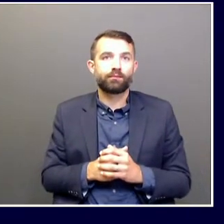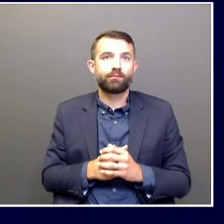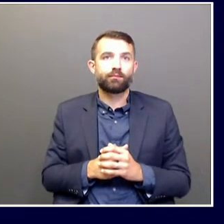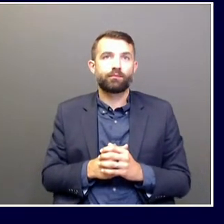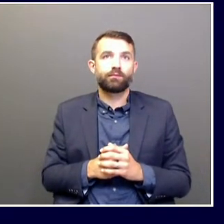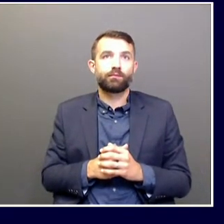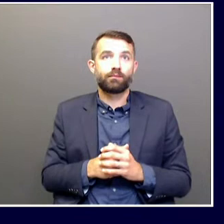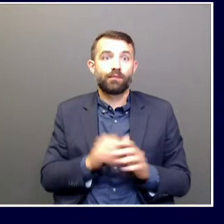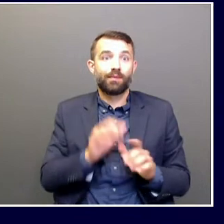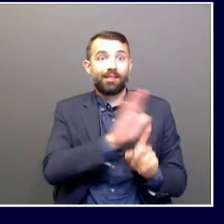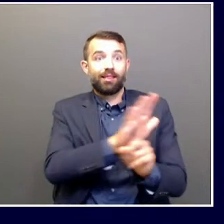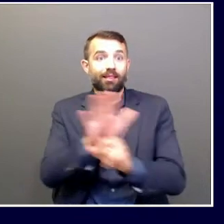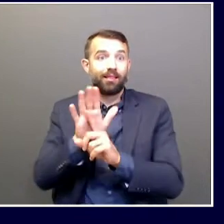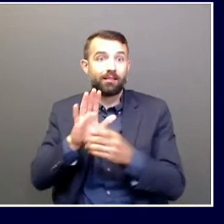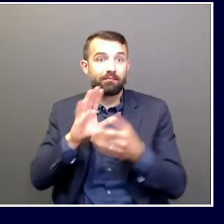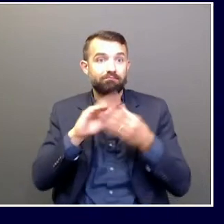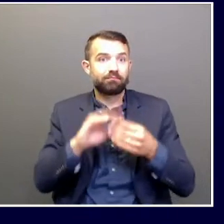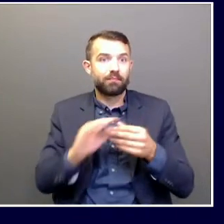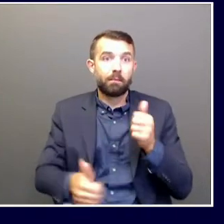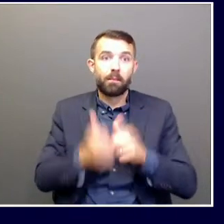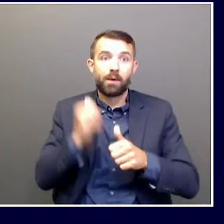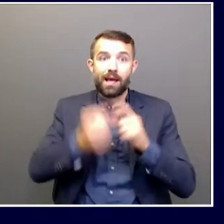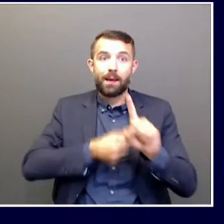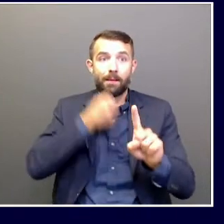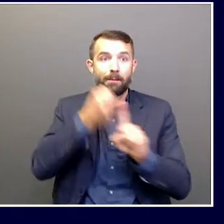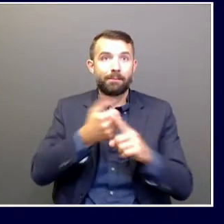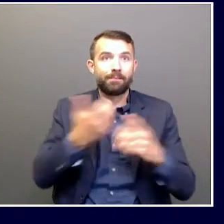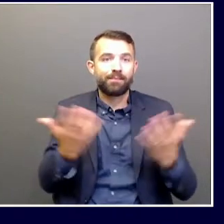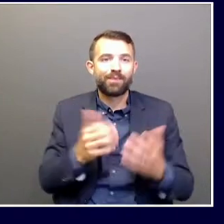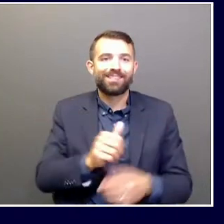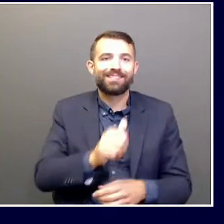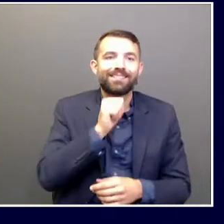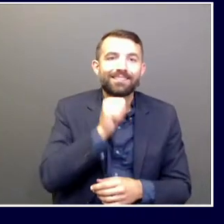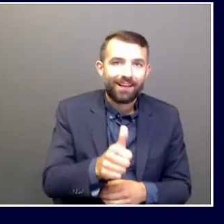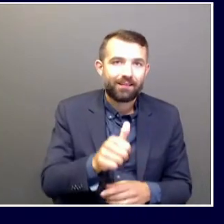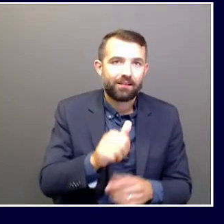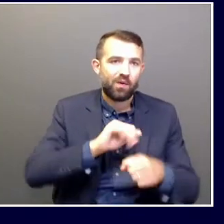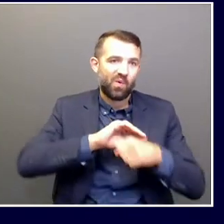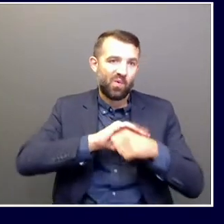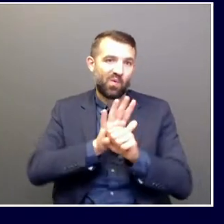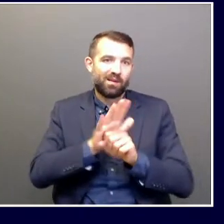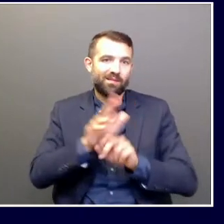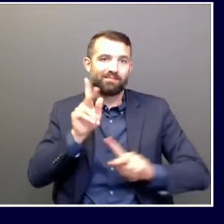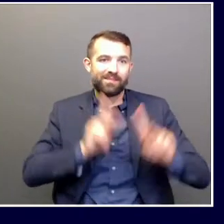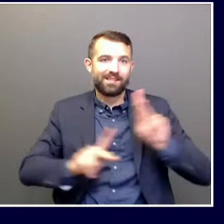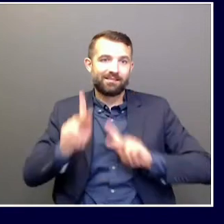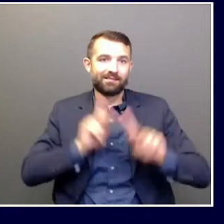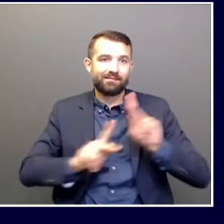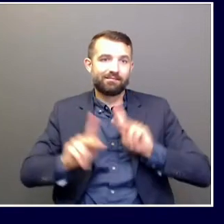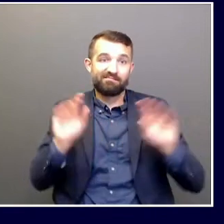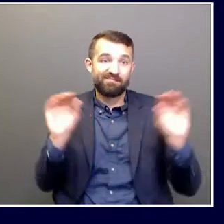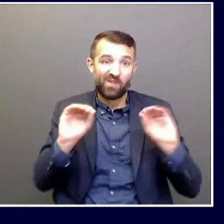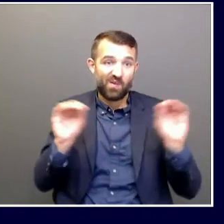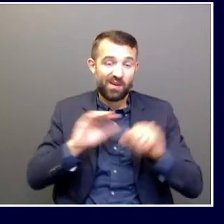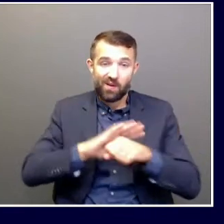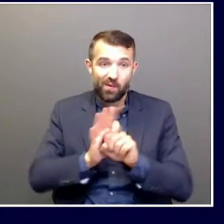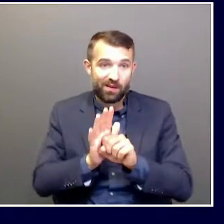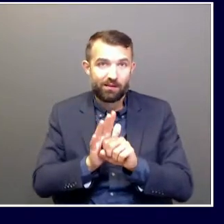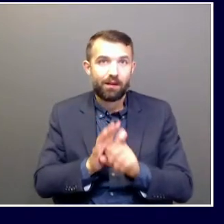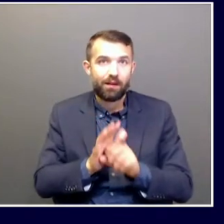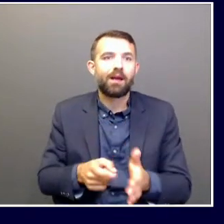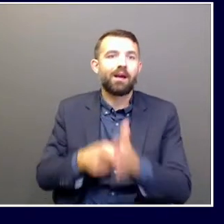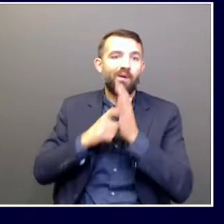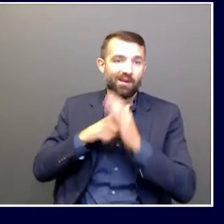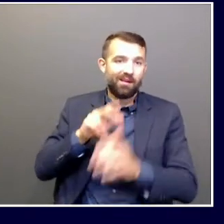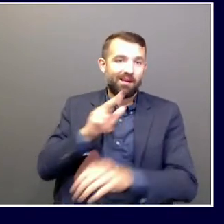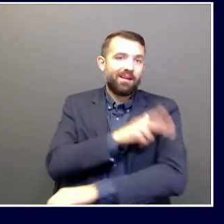And that's beginning to be a concern. If you need to be hospitalized for something other than COVID, not having a bed